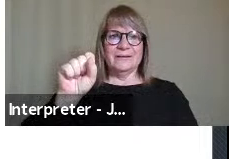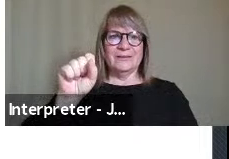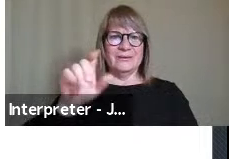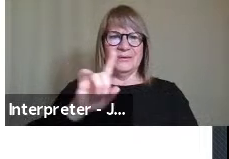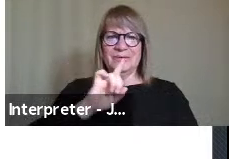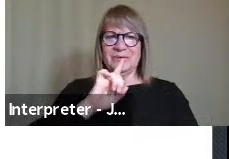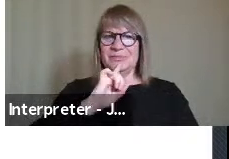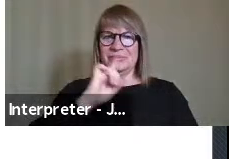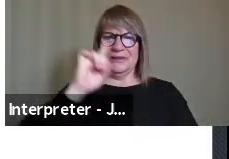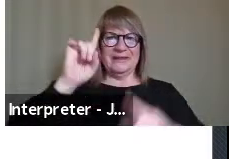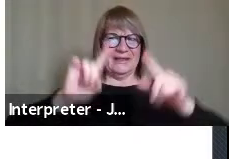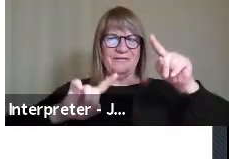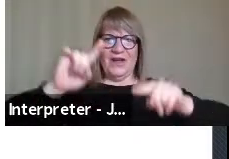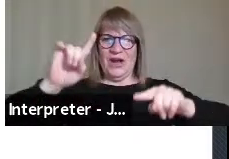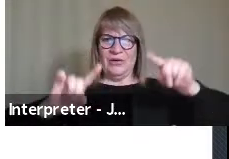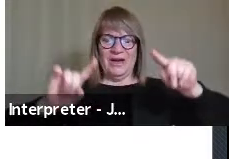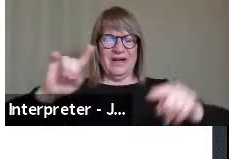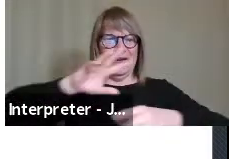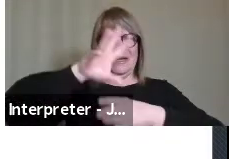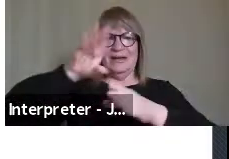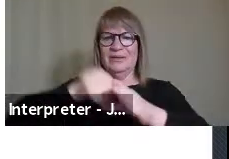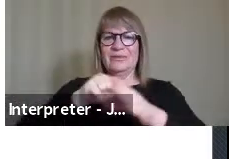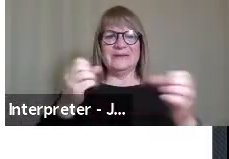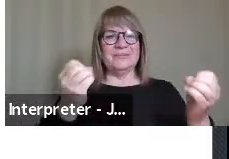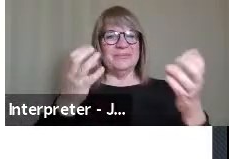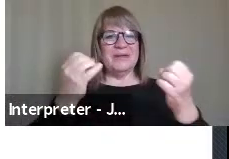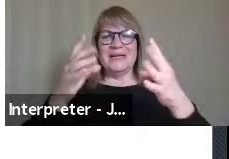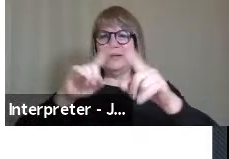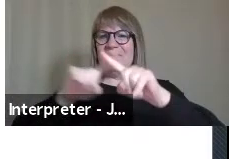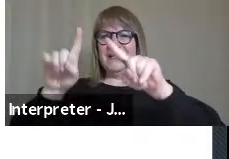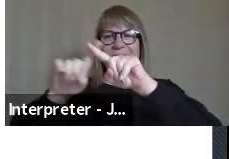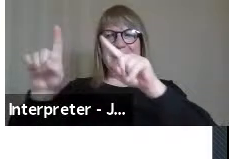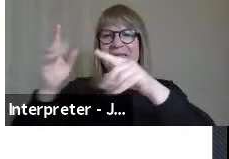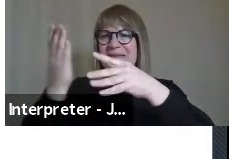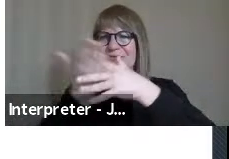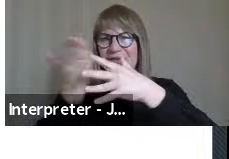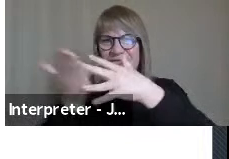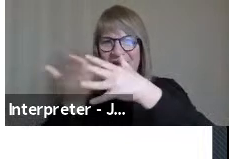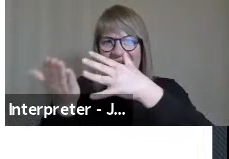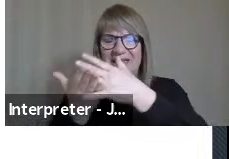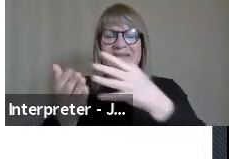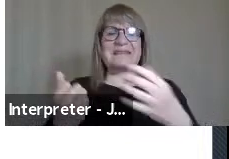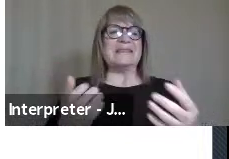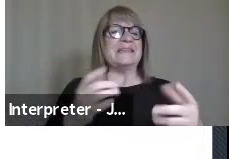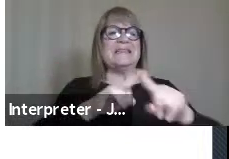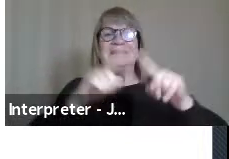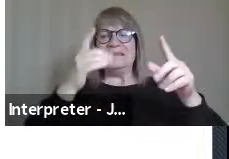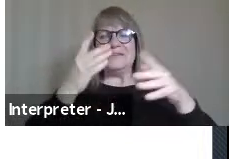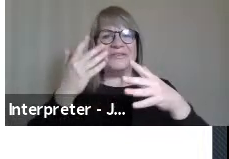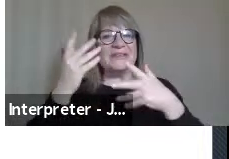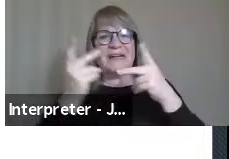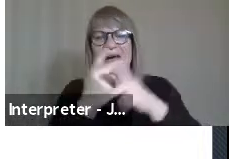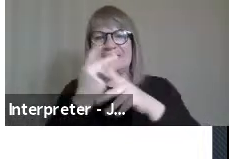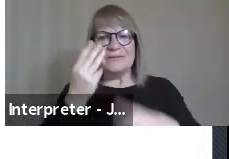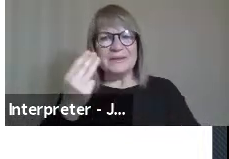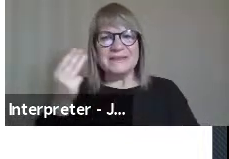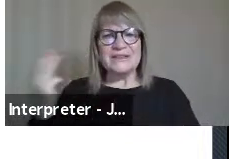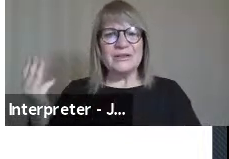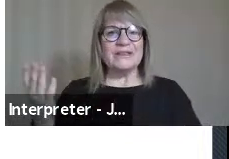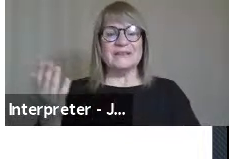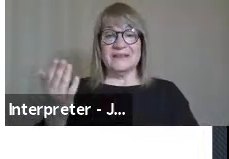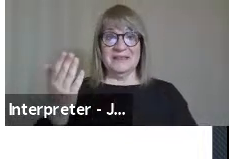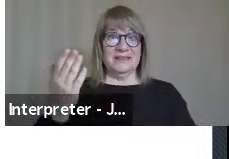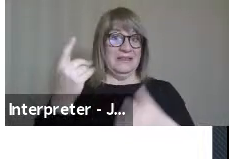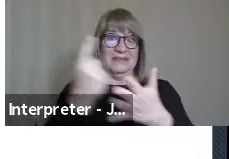really varied and includes a lot of different case files and different types of materials in some cases they are